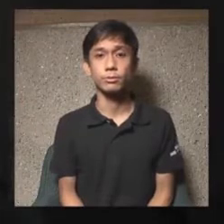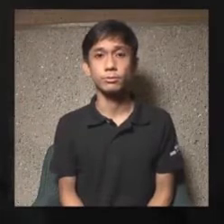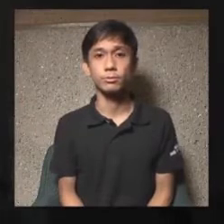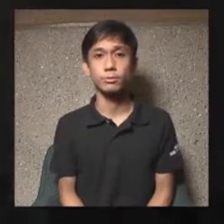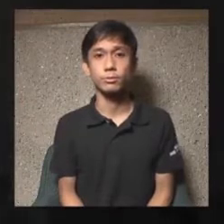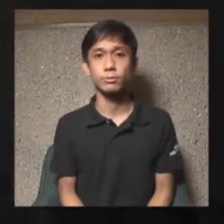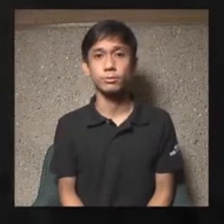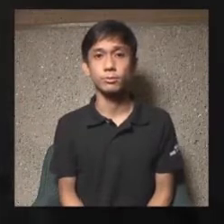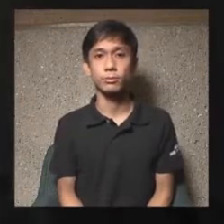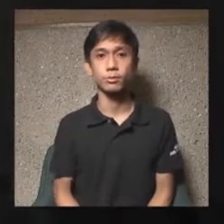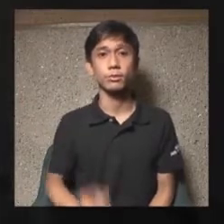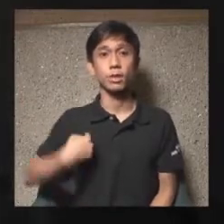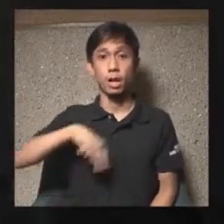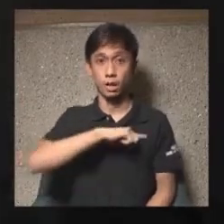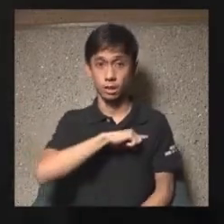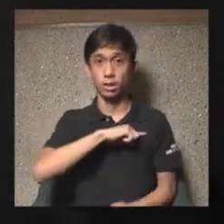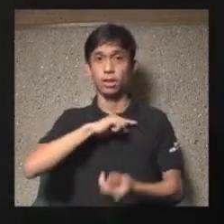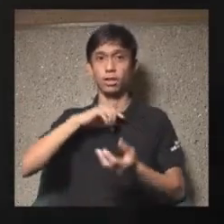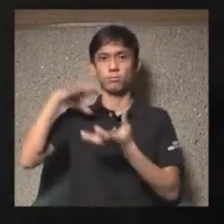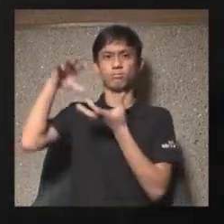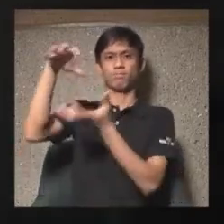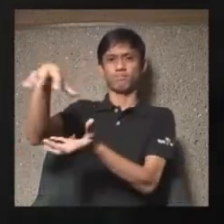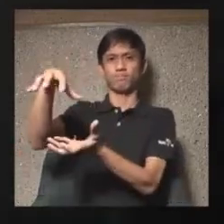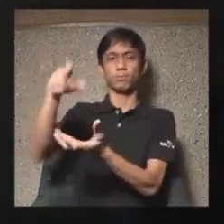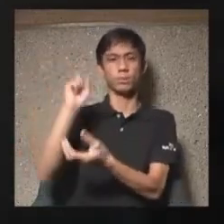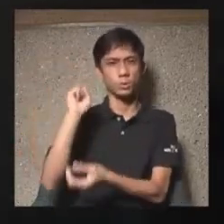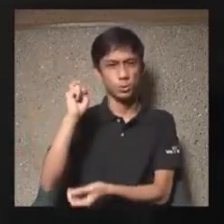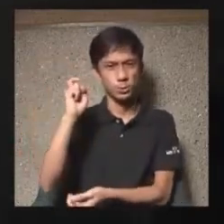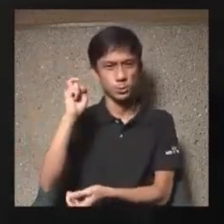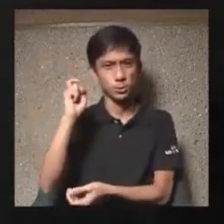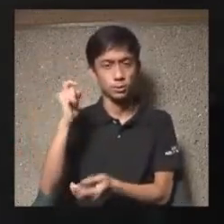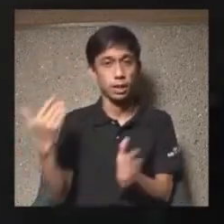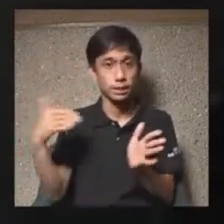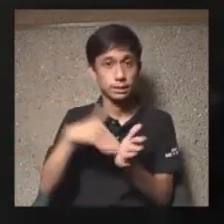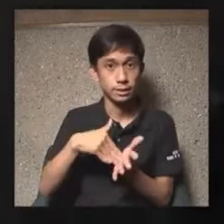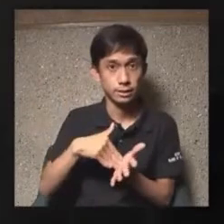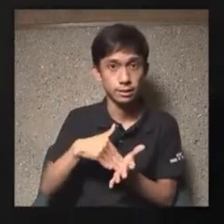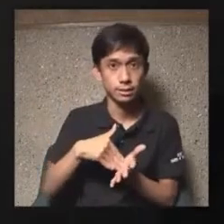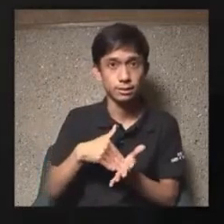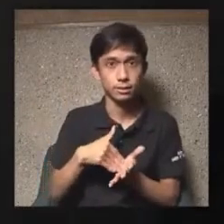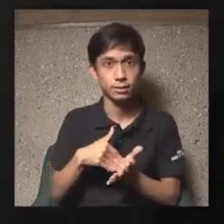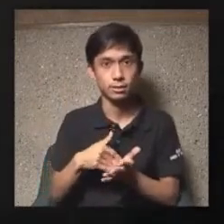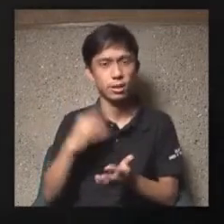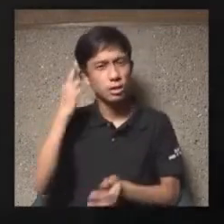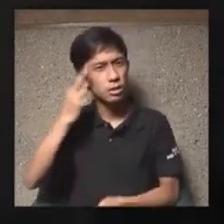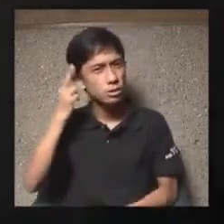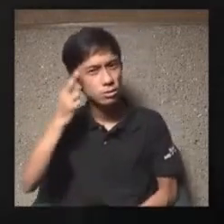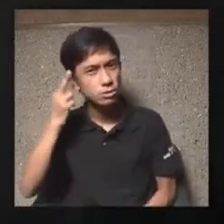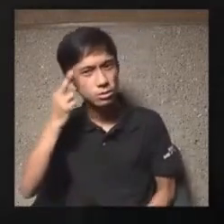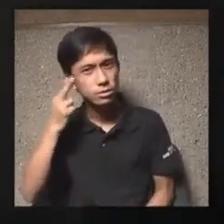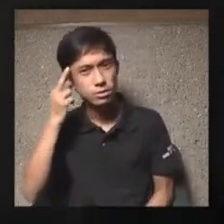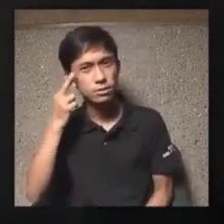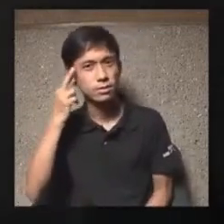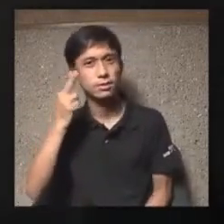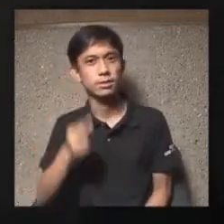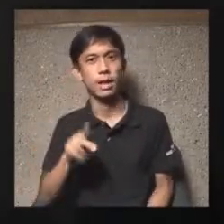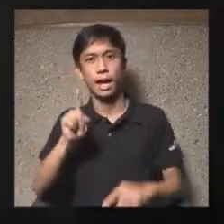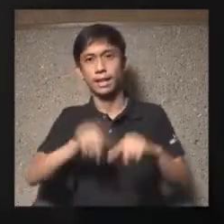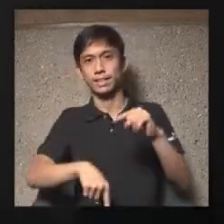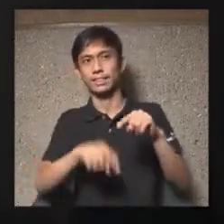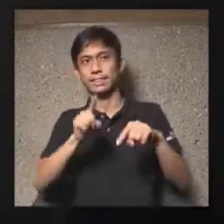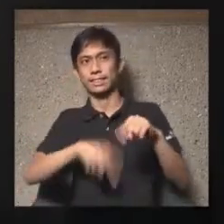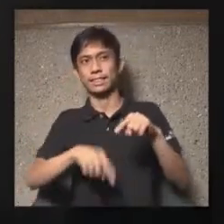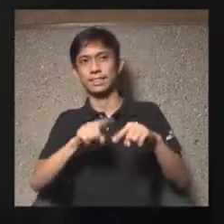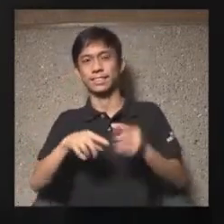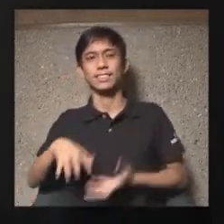But then I realized that I may not be a billionaire tomorrow. But you know what? I'll probably be